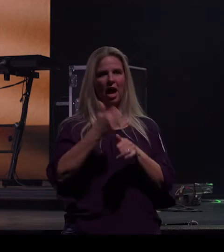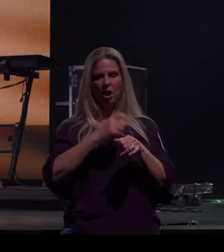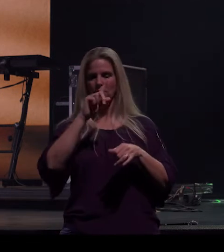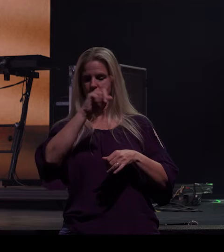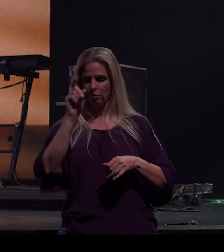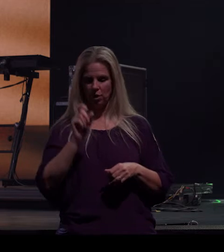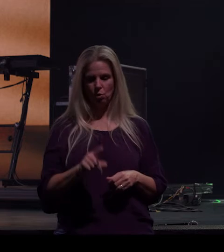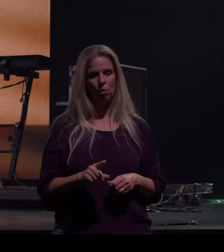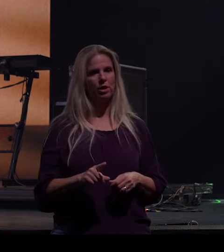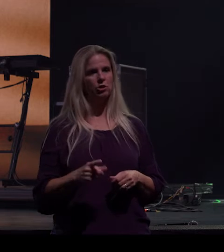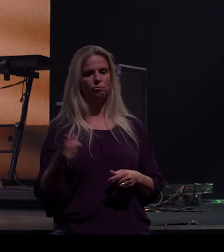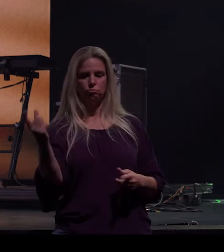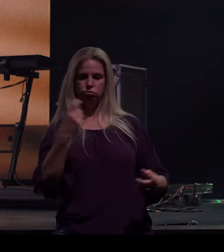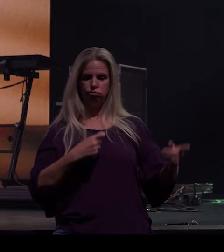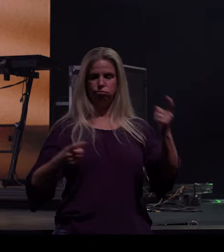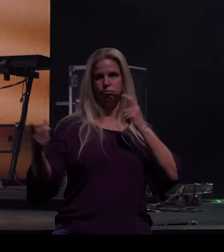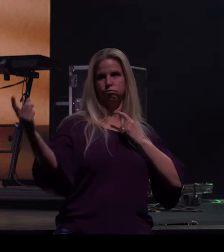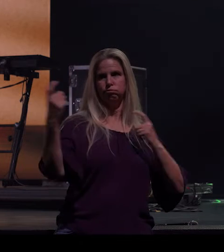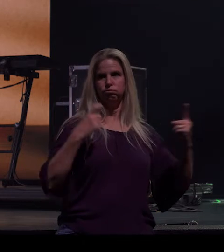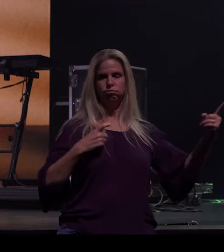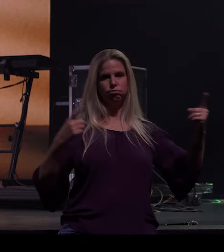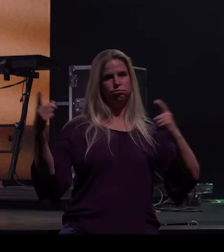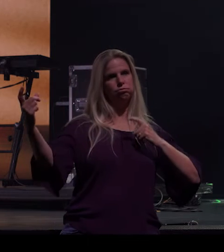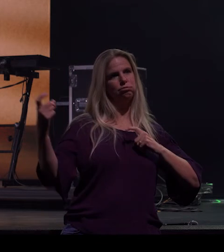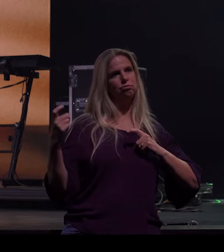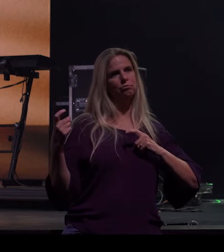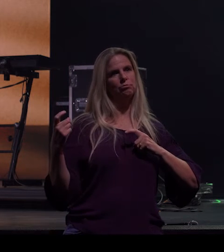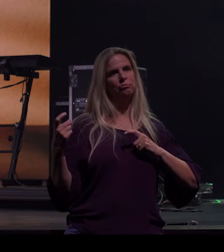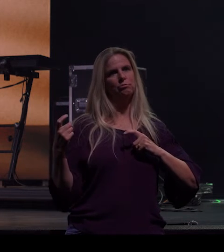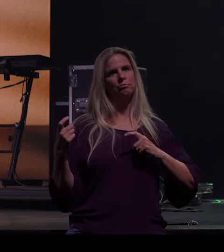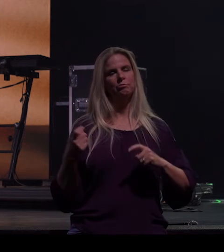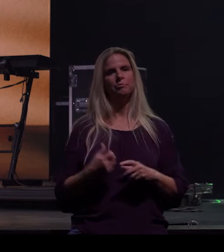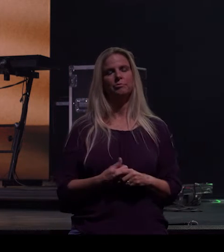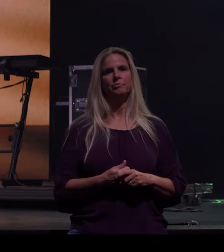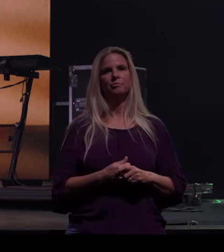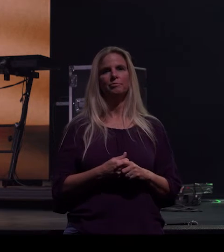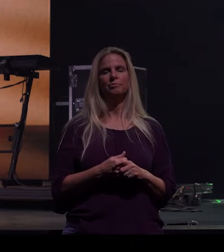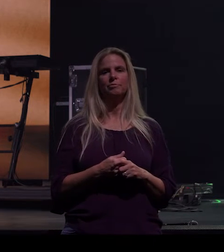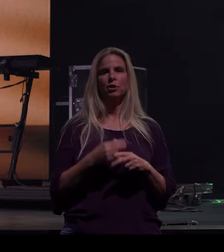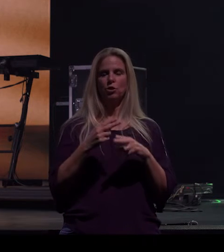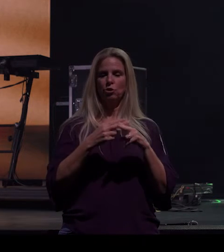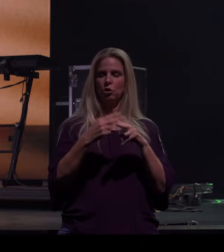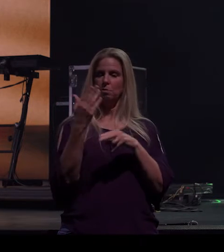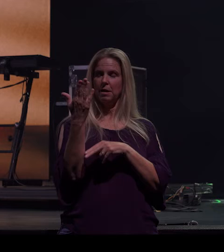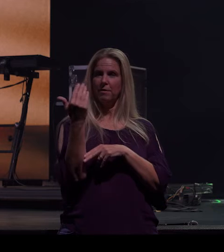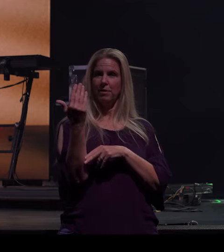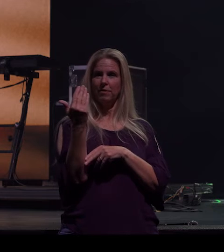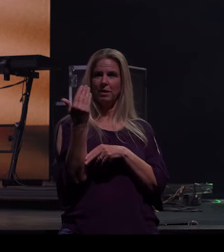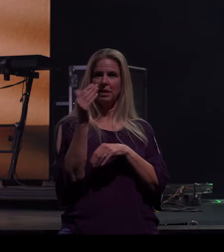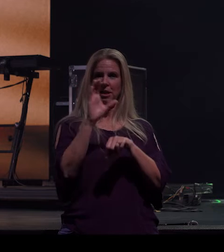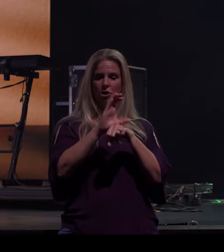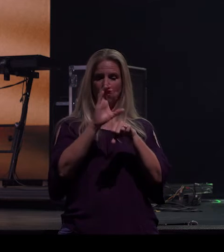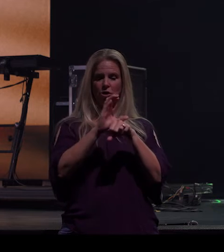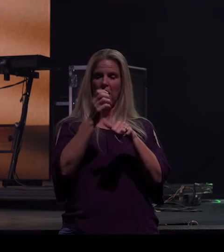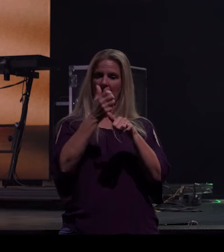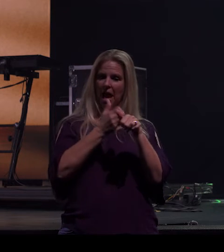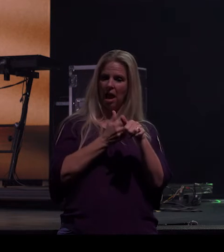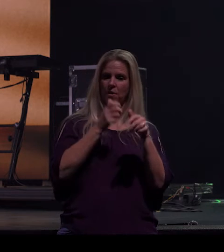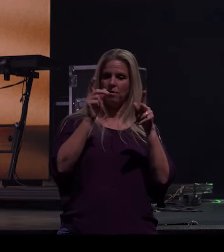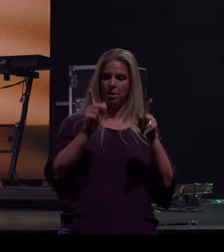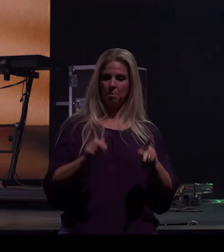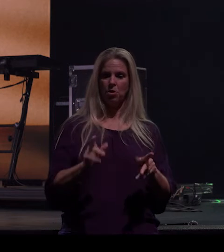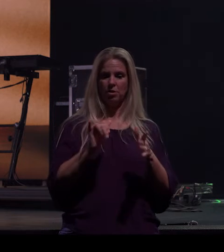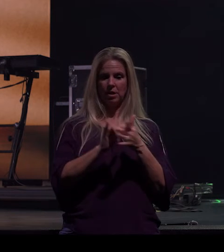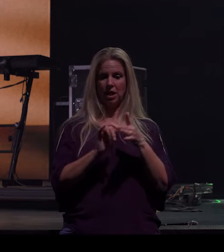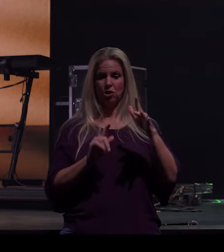any person would have, any of our staff across 12 campuses, soon to be 15 campuses, every person that ever attends